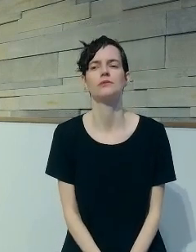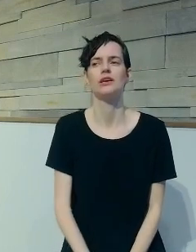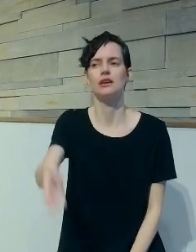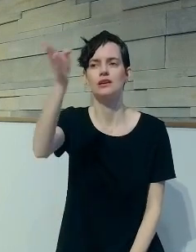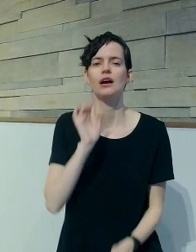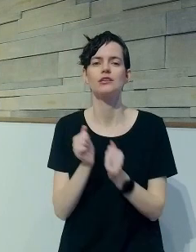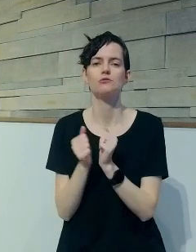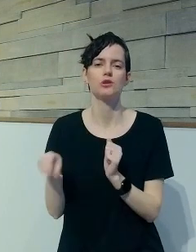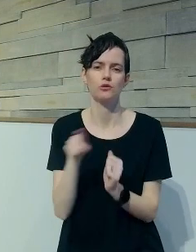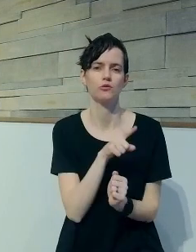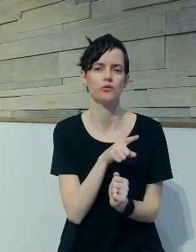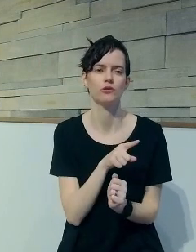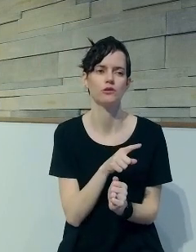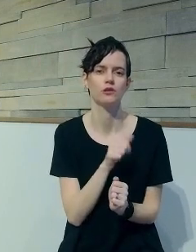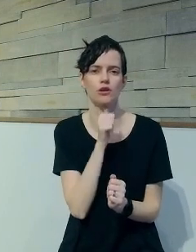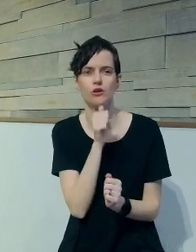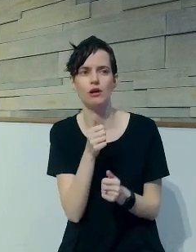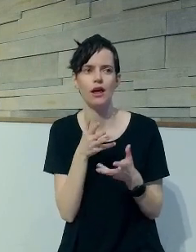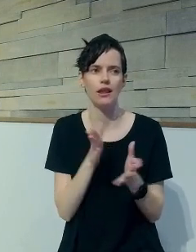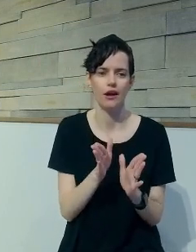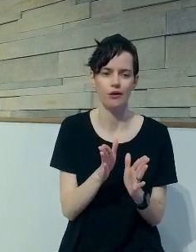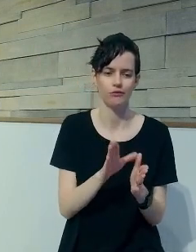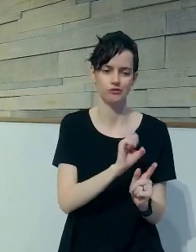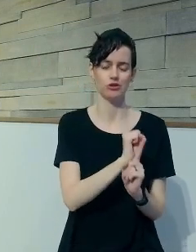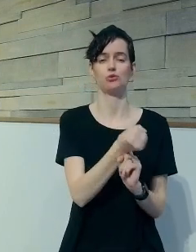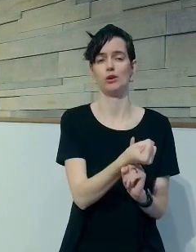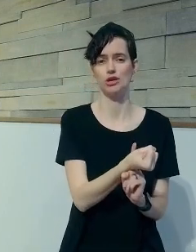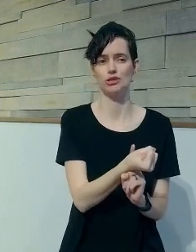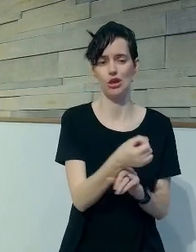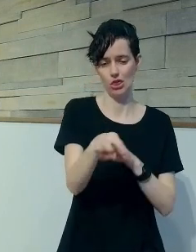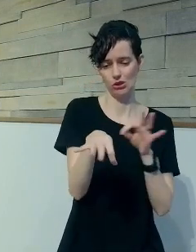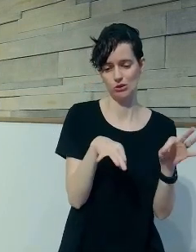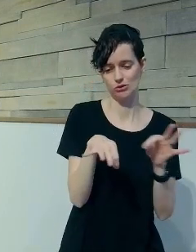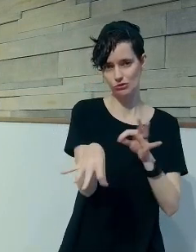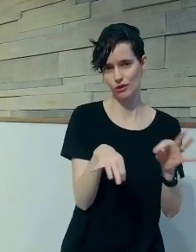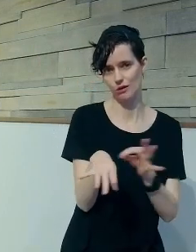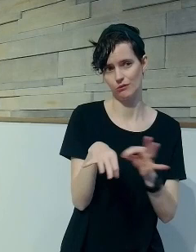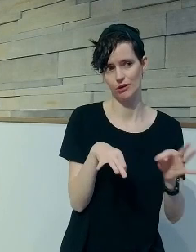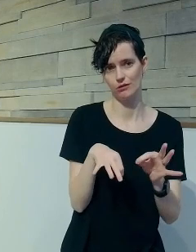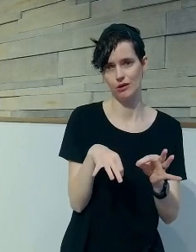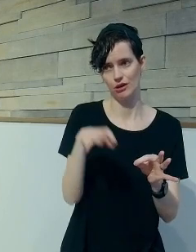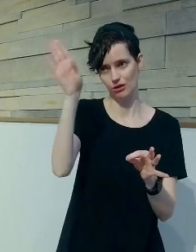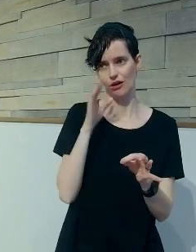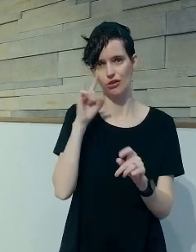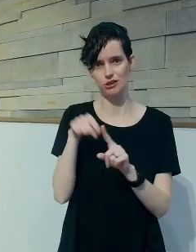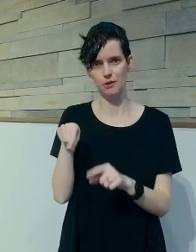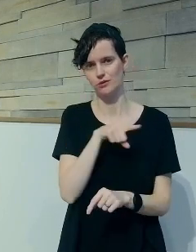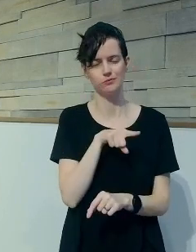God is with you. And do not let the circumstances dictate to you what God thinks about